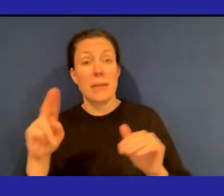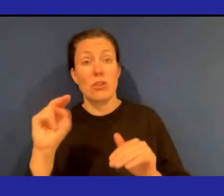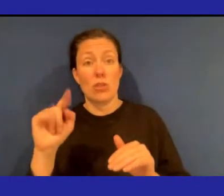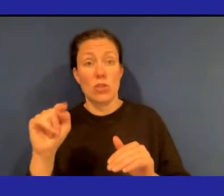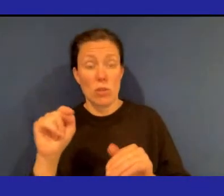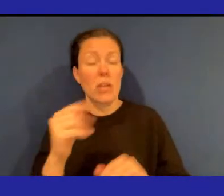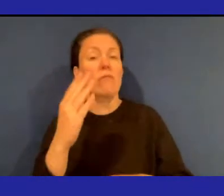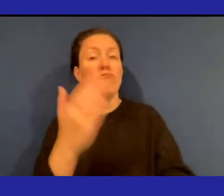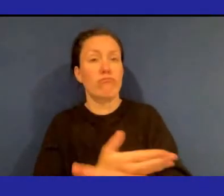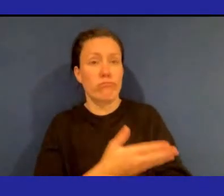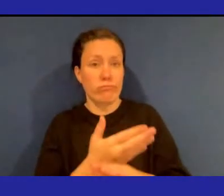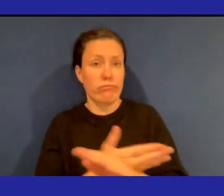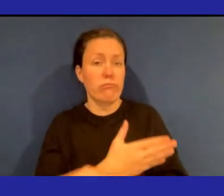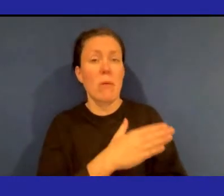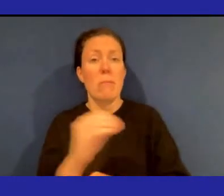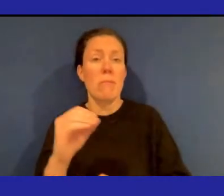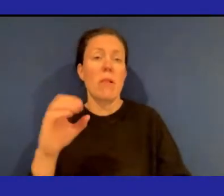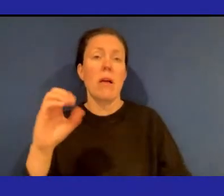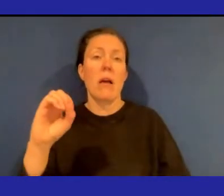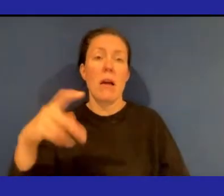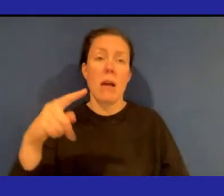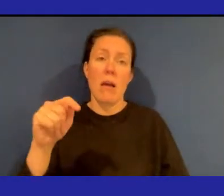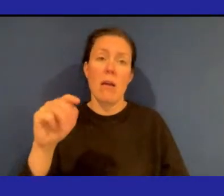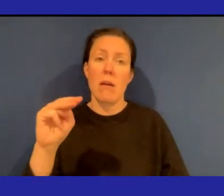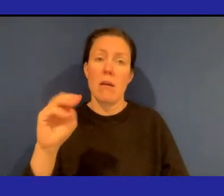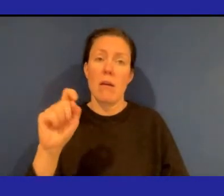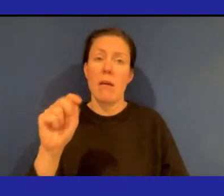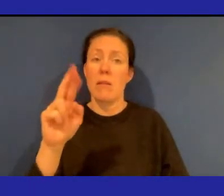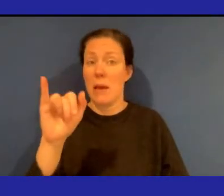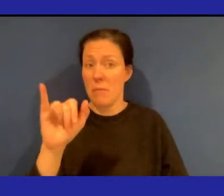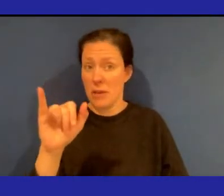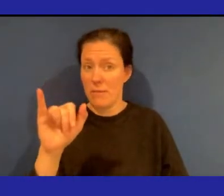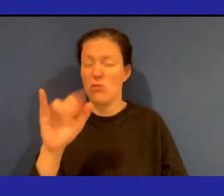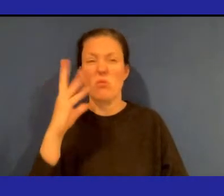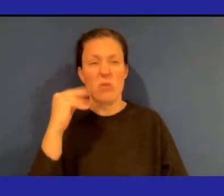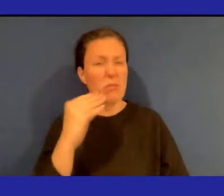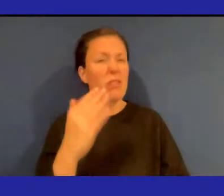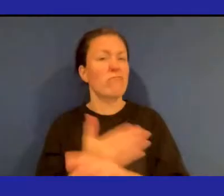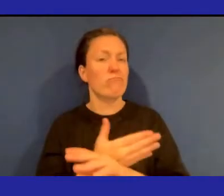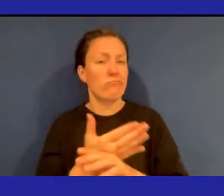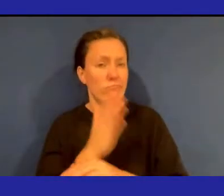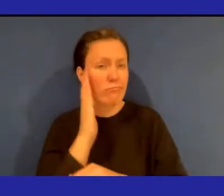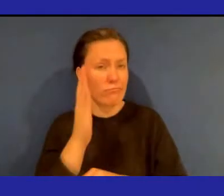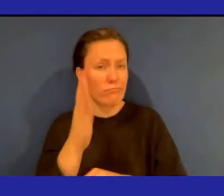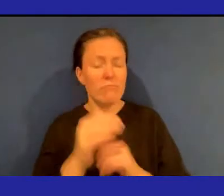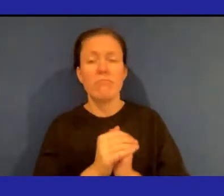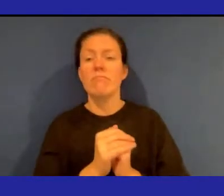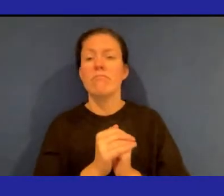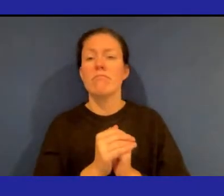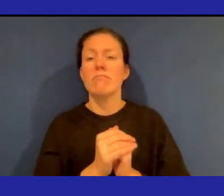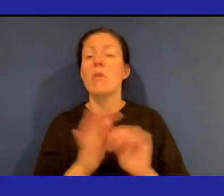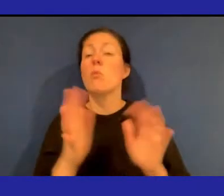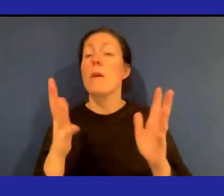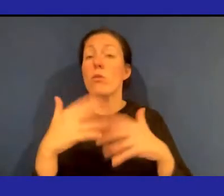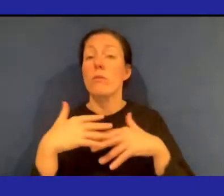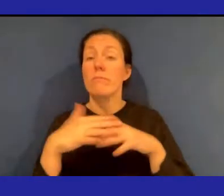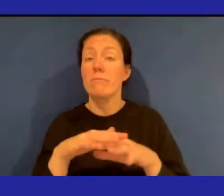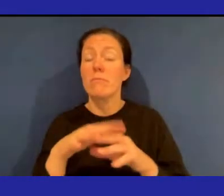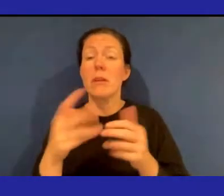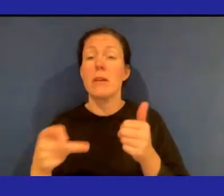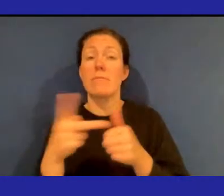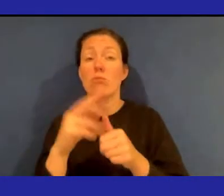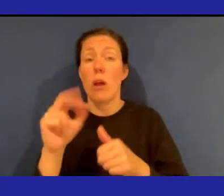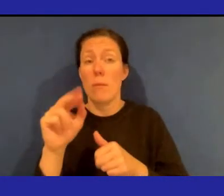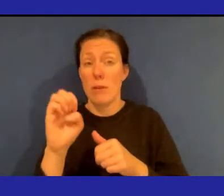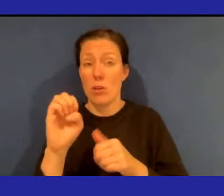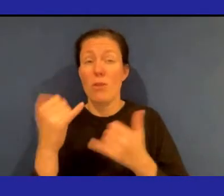our optometry unit. We are happy to share that we have completed integrating primary care into behavioral